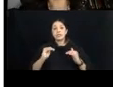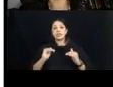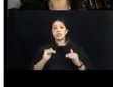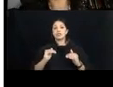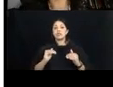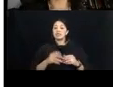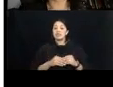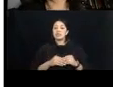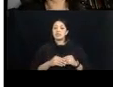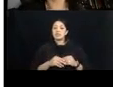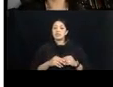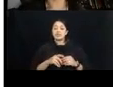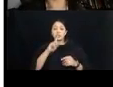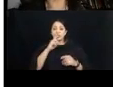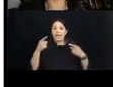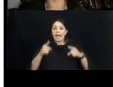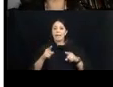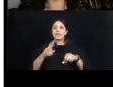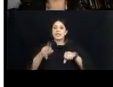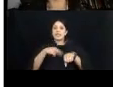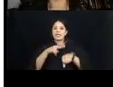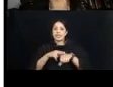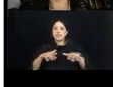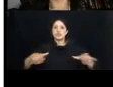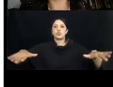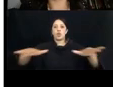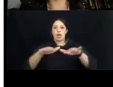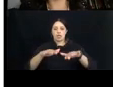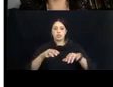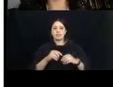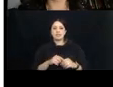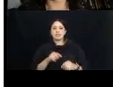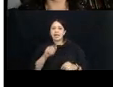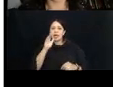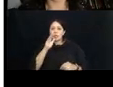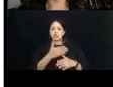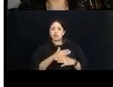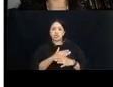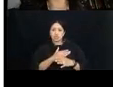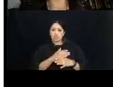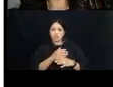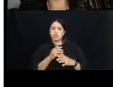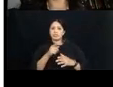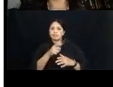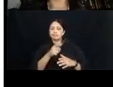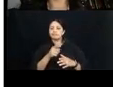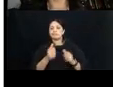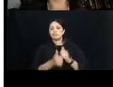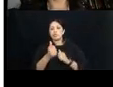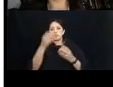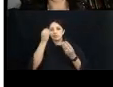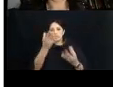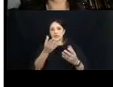occurring nationwide. In the data I'm gonna be sharing with you, most of it is from California, but do understand that this